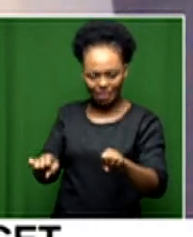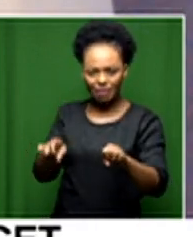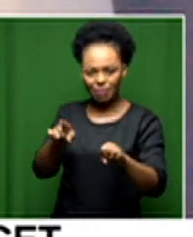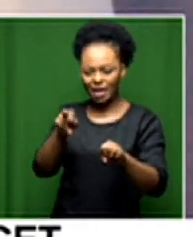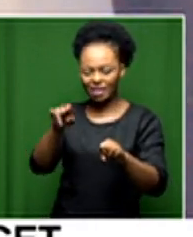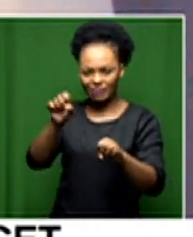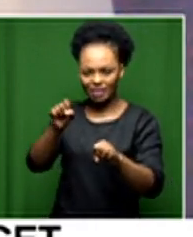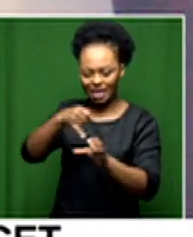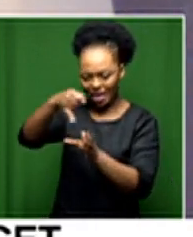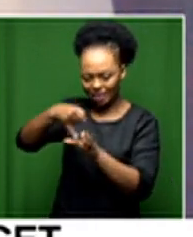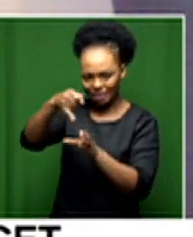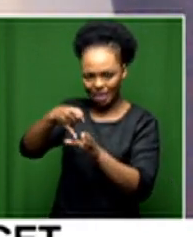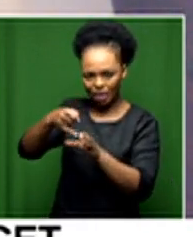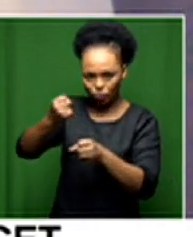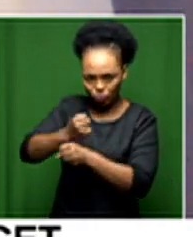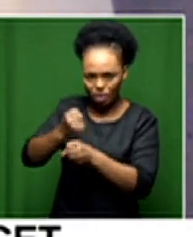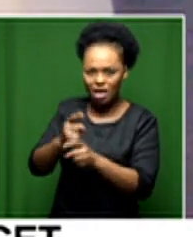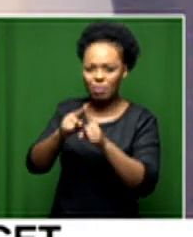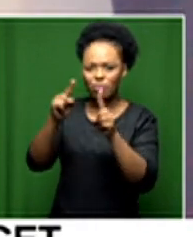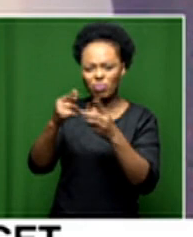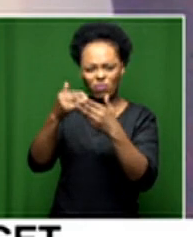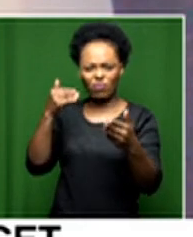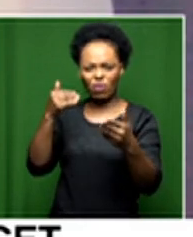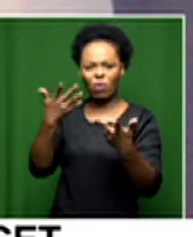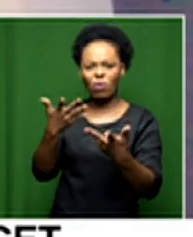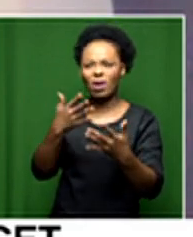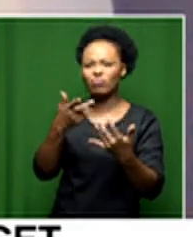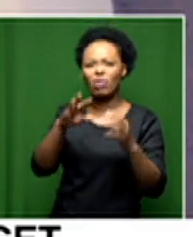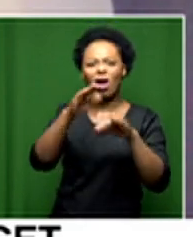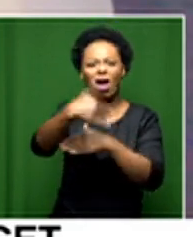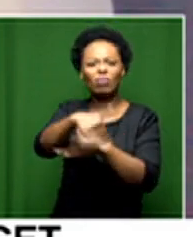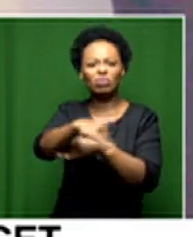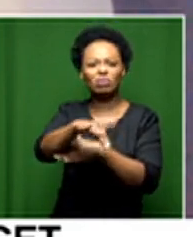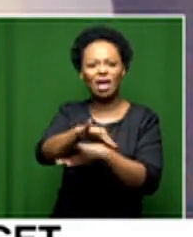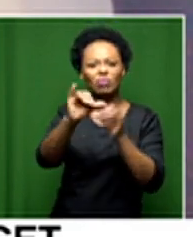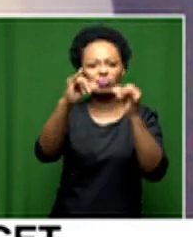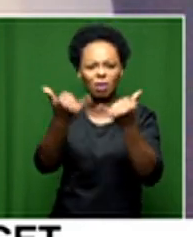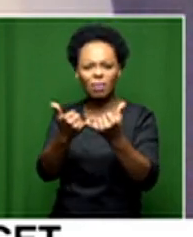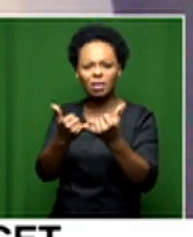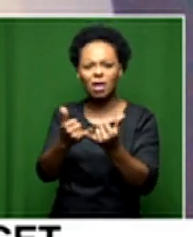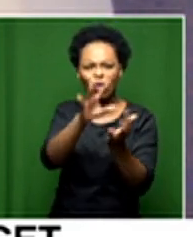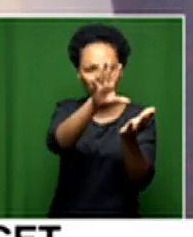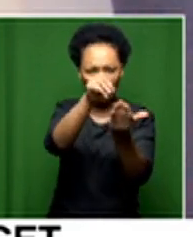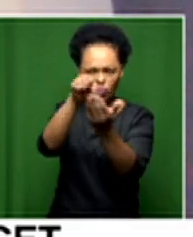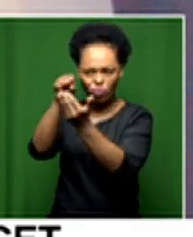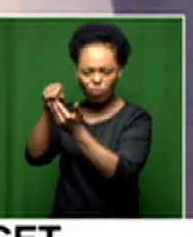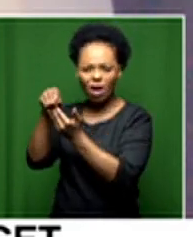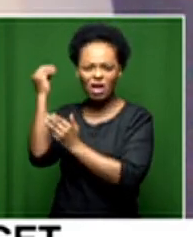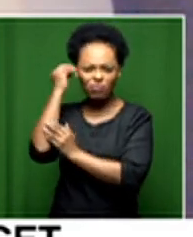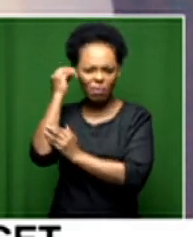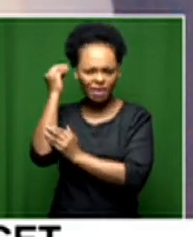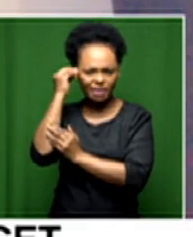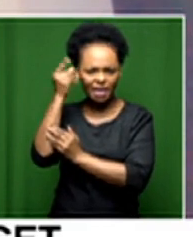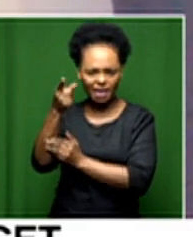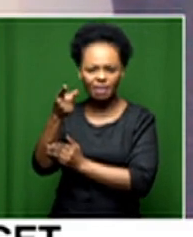in-house. Before, this administration was left to institutions to collect the record and to make the funding decisions. So even